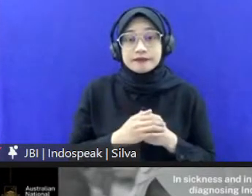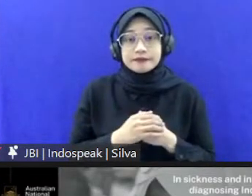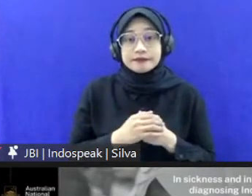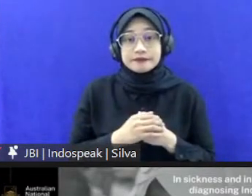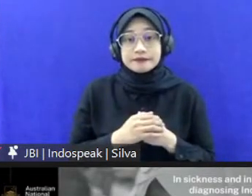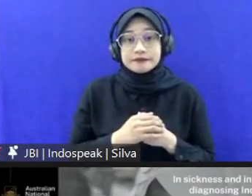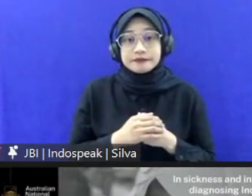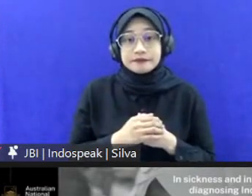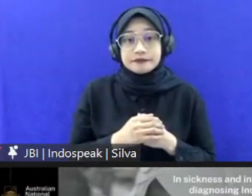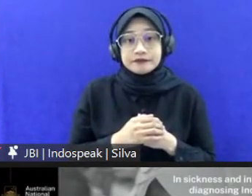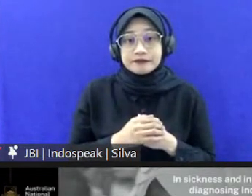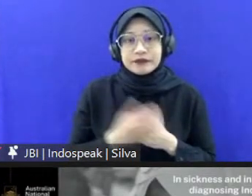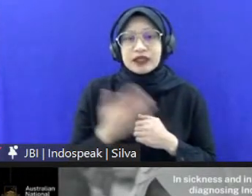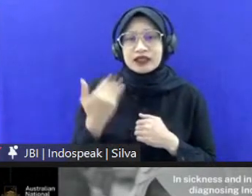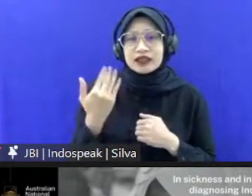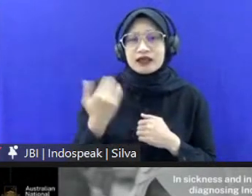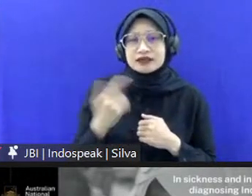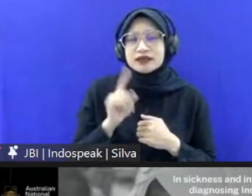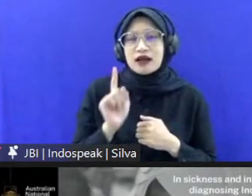Tadi ada kayaknya.